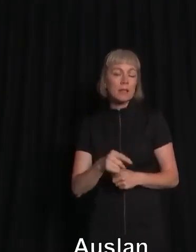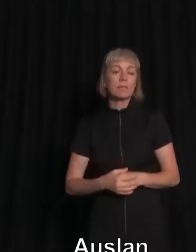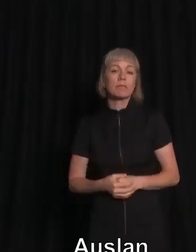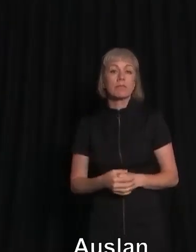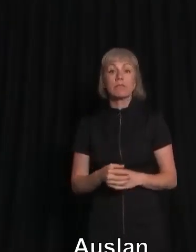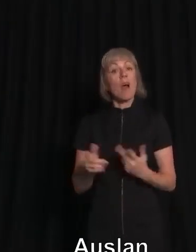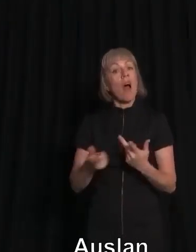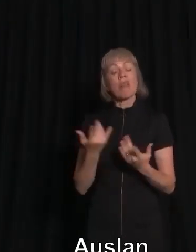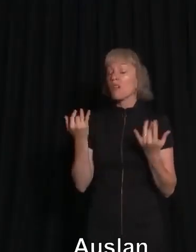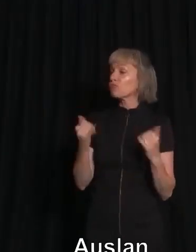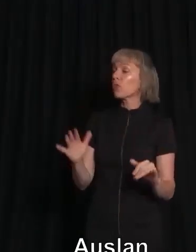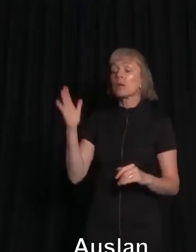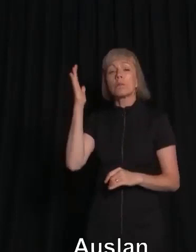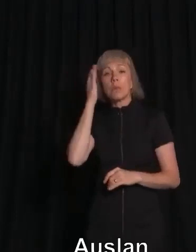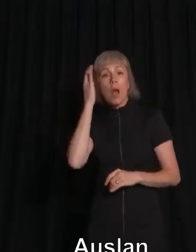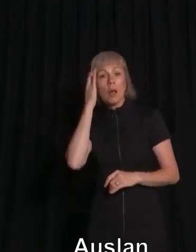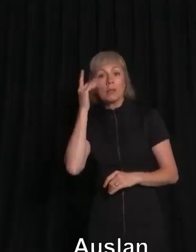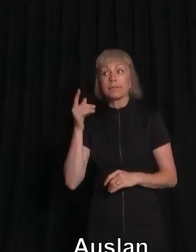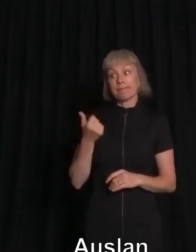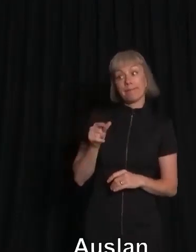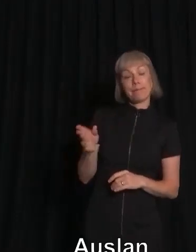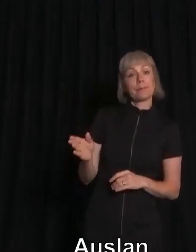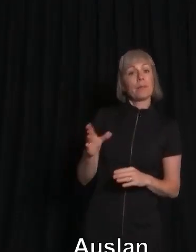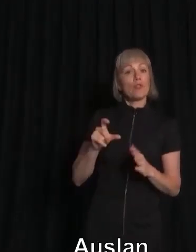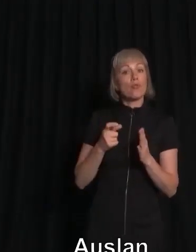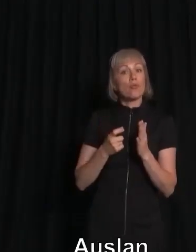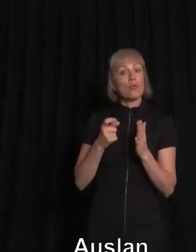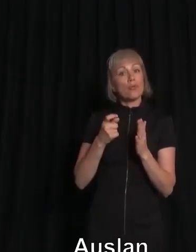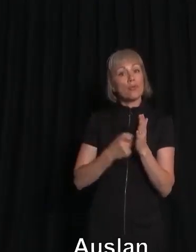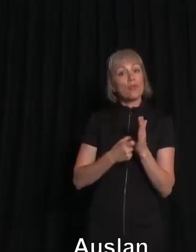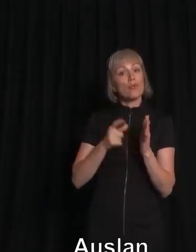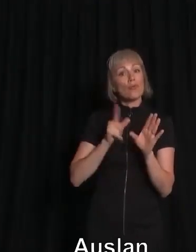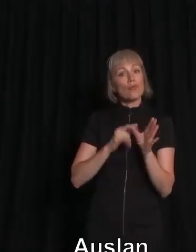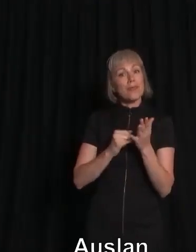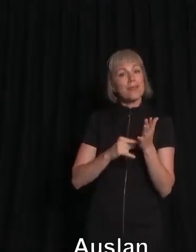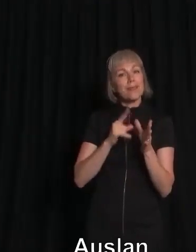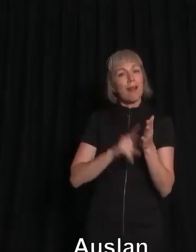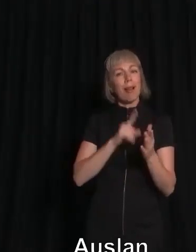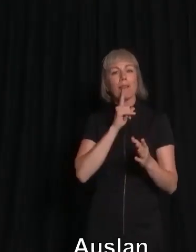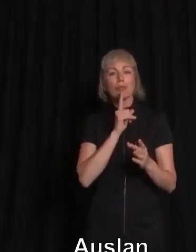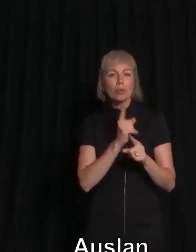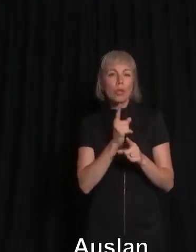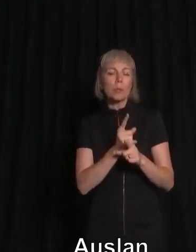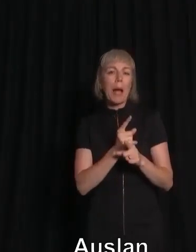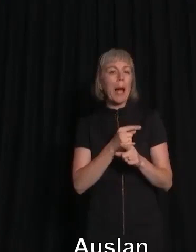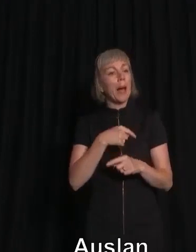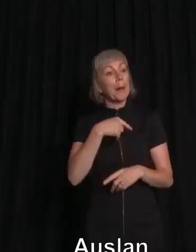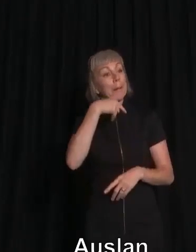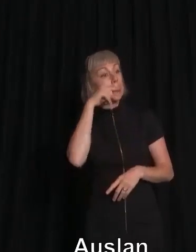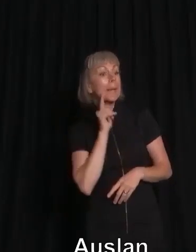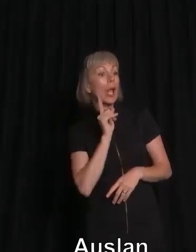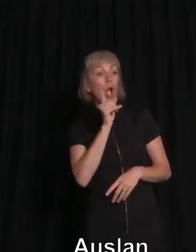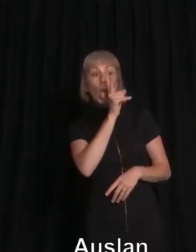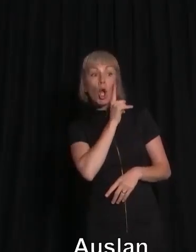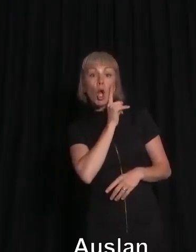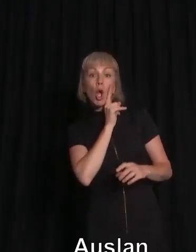misconceptions are, Crystal talked about, this notion of pink boxes and blue boxes, and if somebody doesn't fit, then we